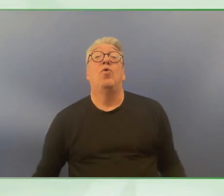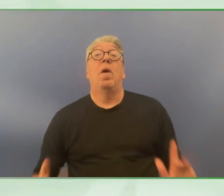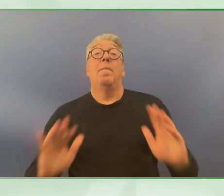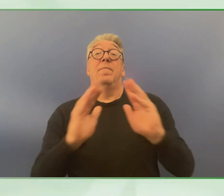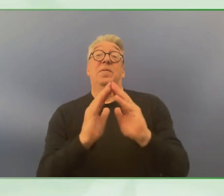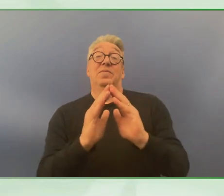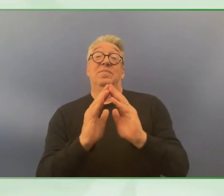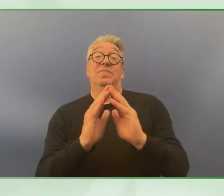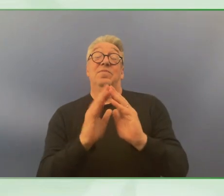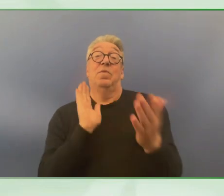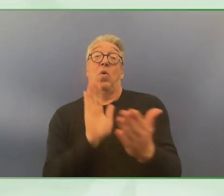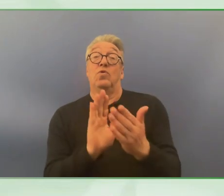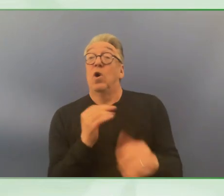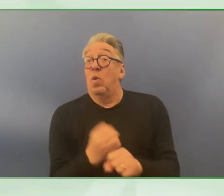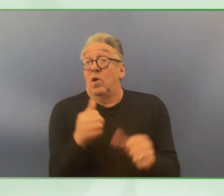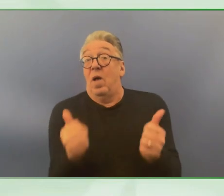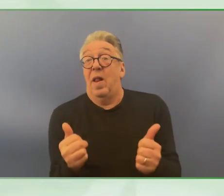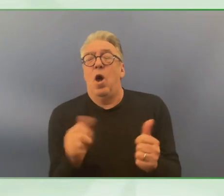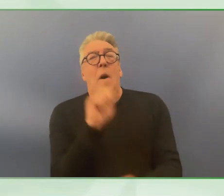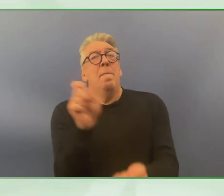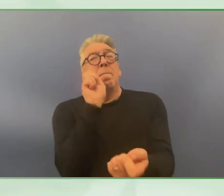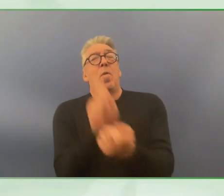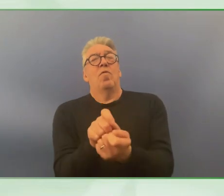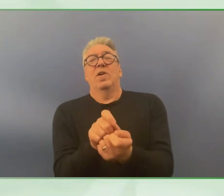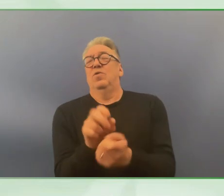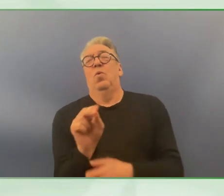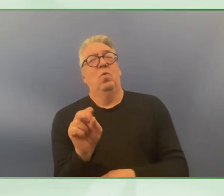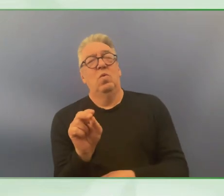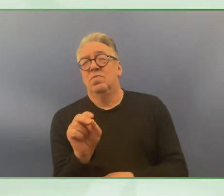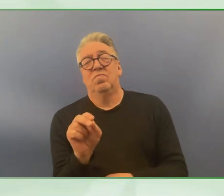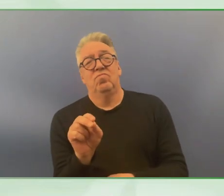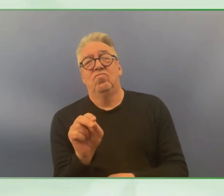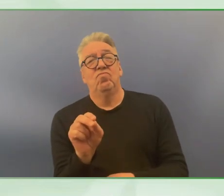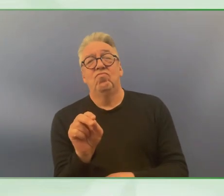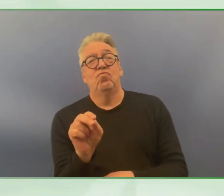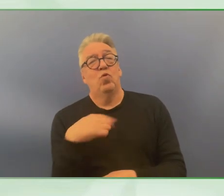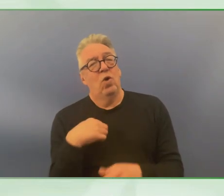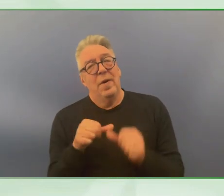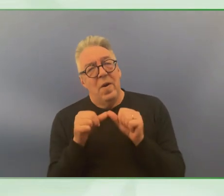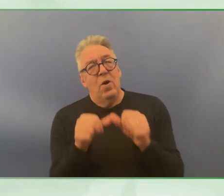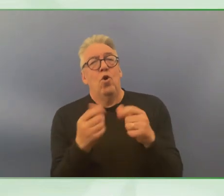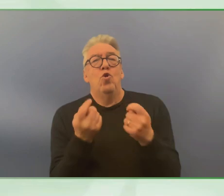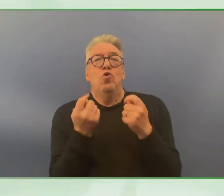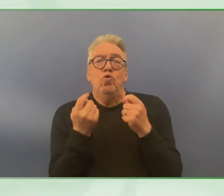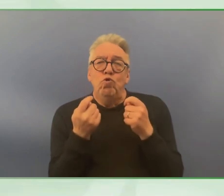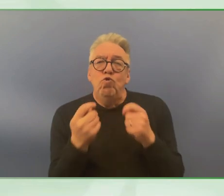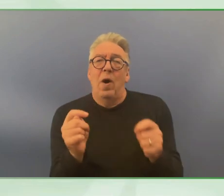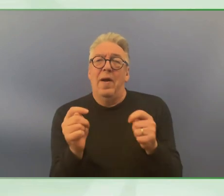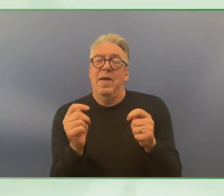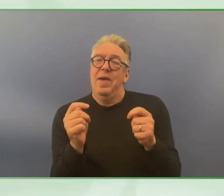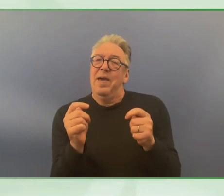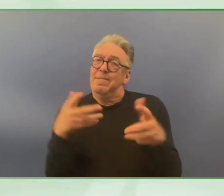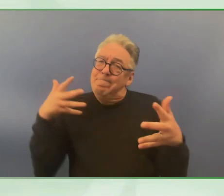It's working. It's not perfect. Definitely, we're still continuously trying to embed that accountability at every level in the